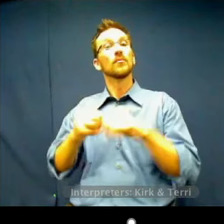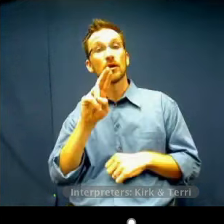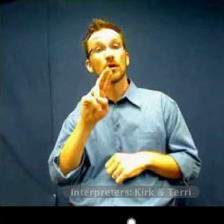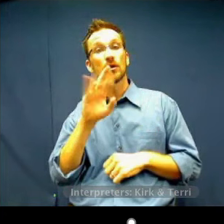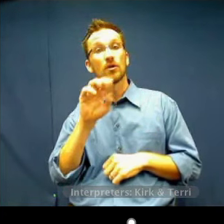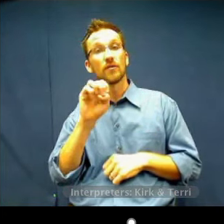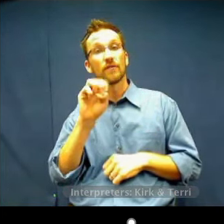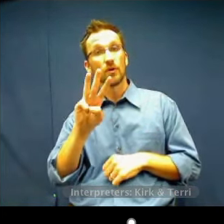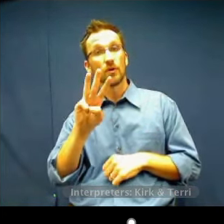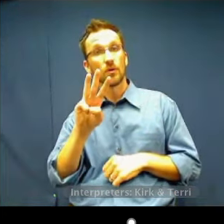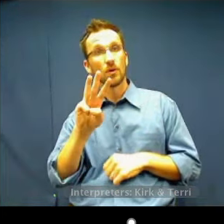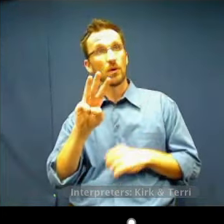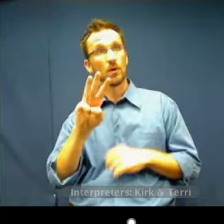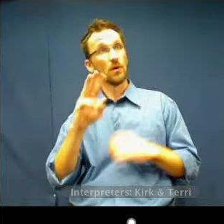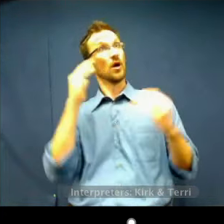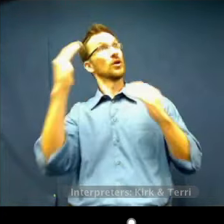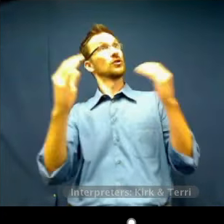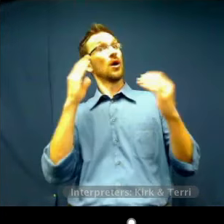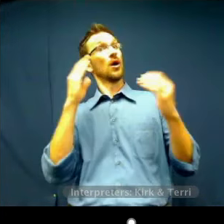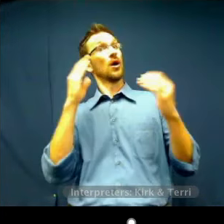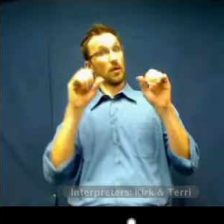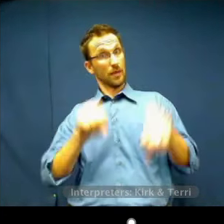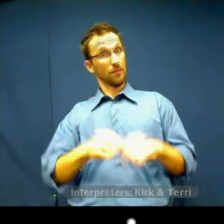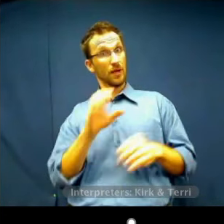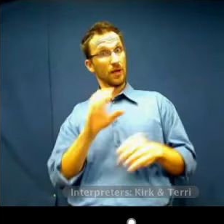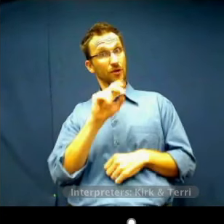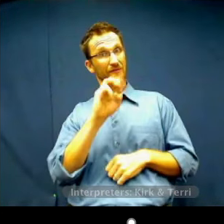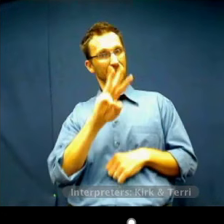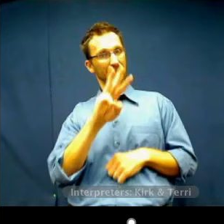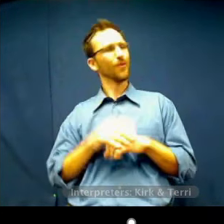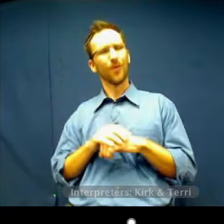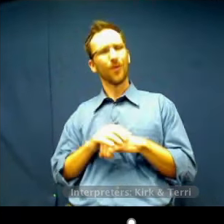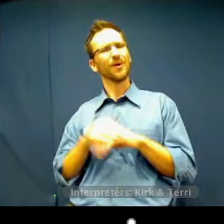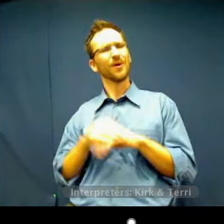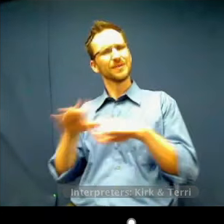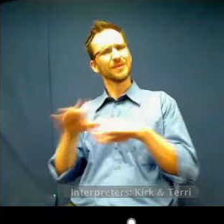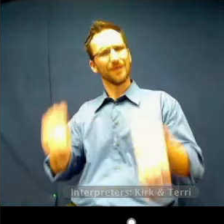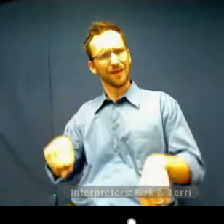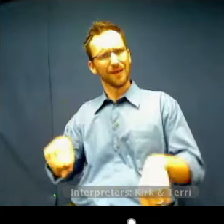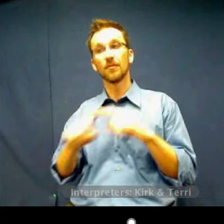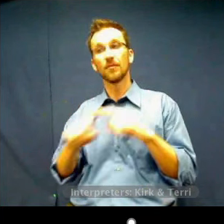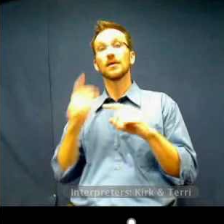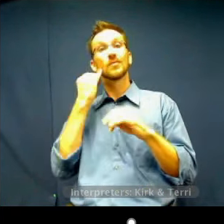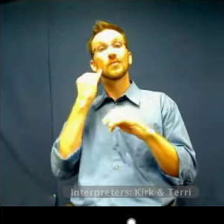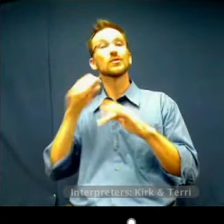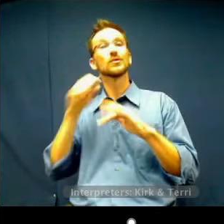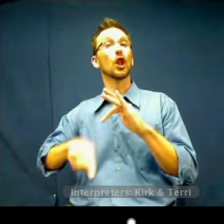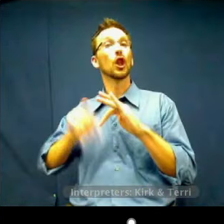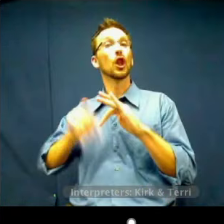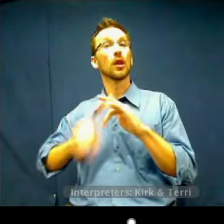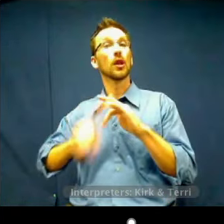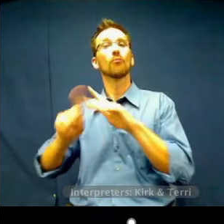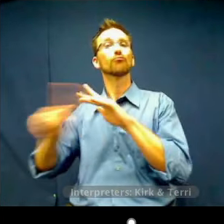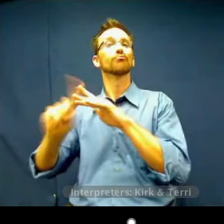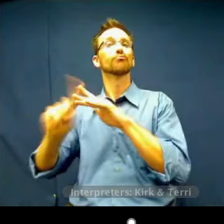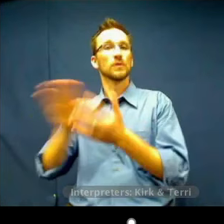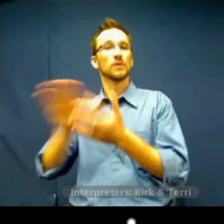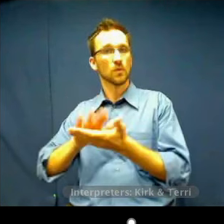arrested for breaking curfew, whereas a child can, or truancy from school, or what they call being